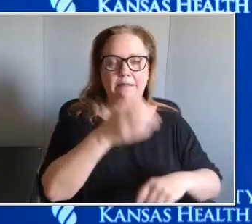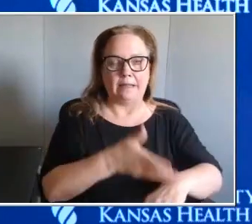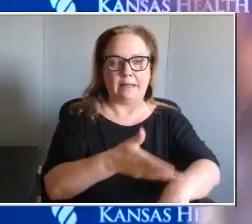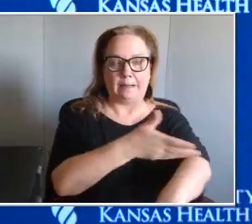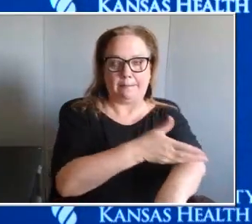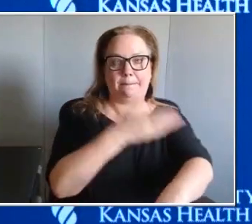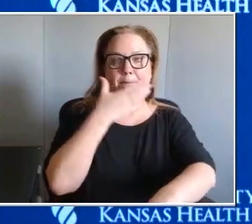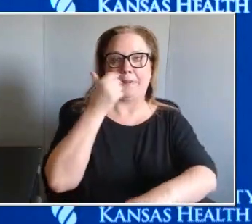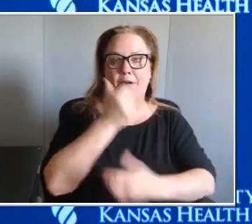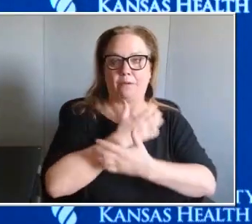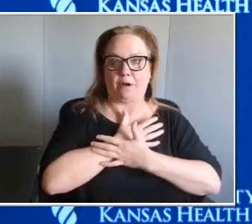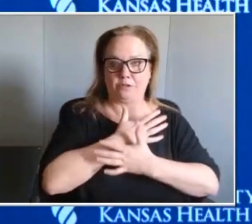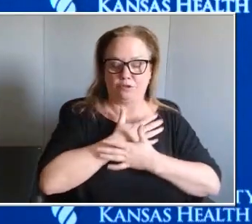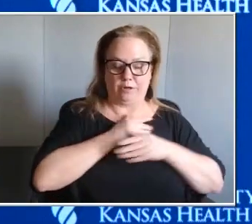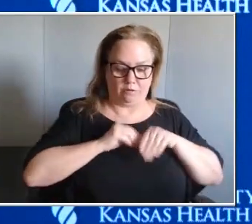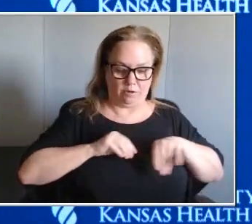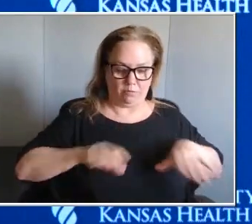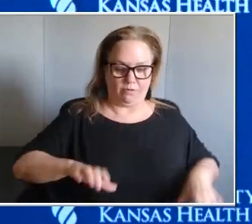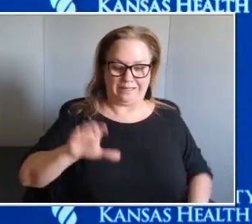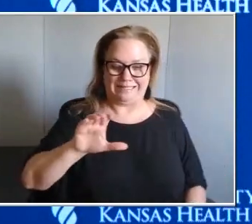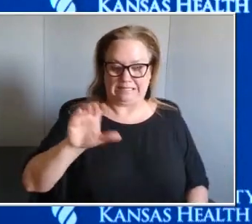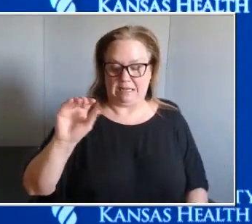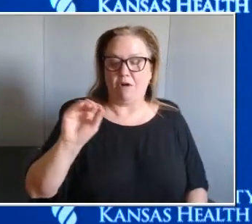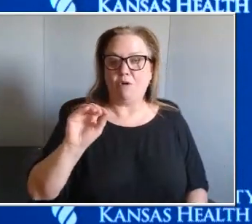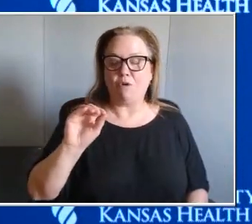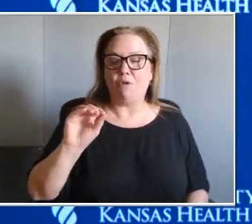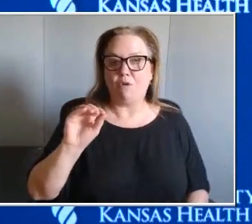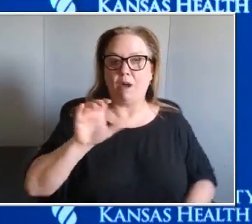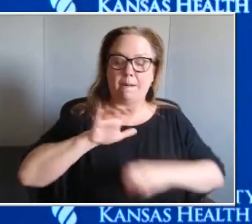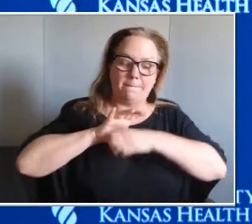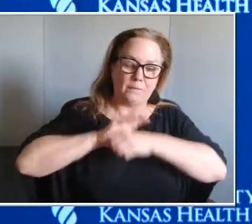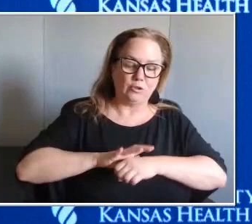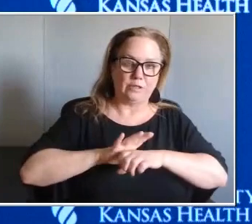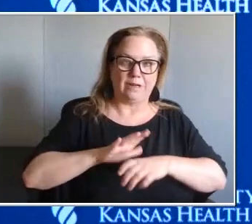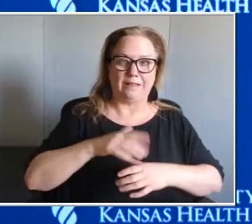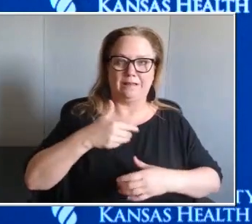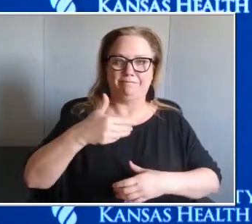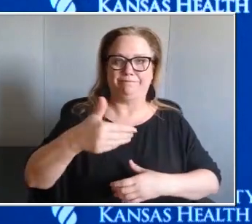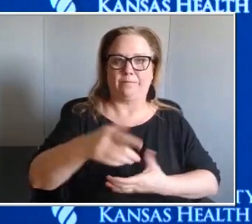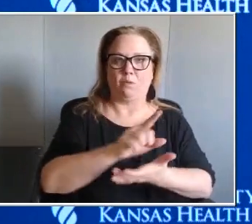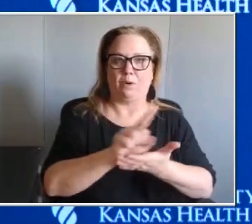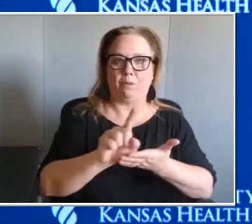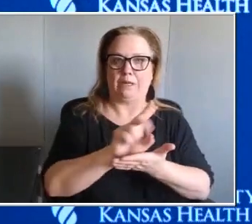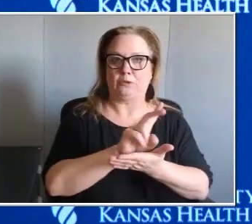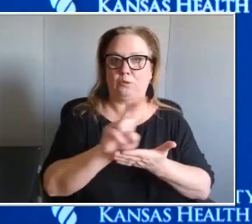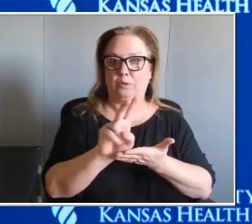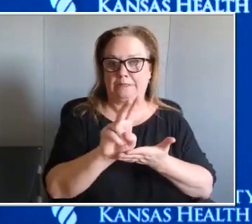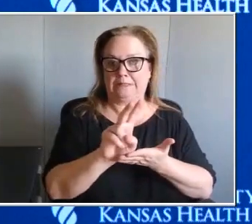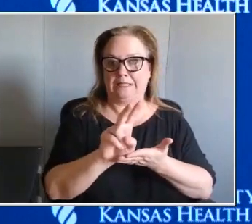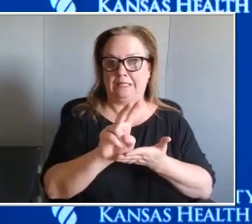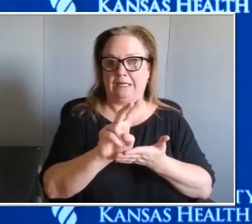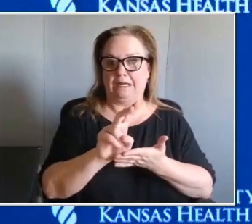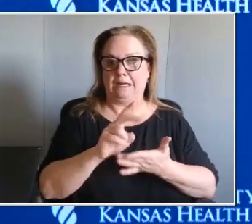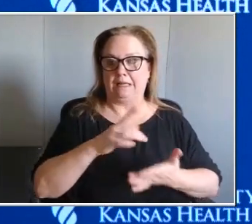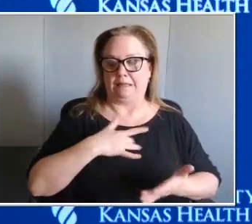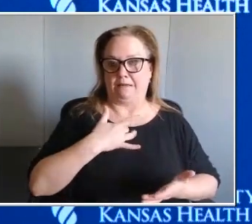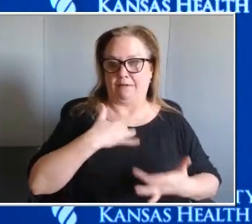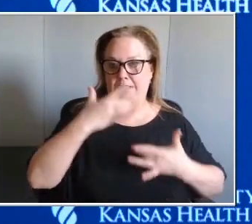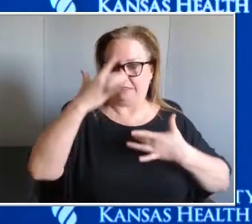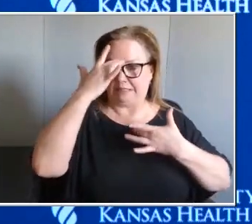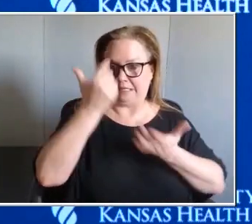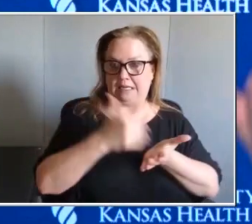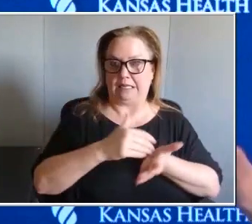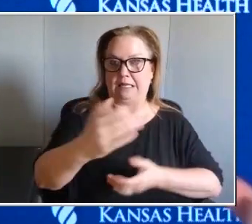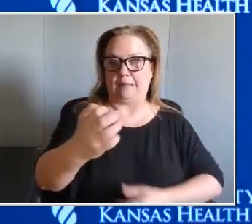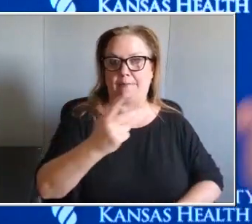They'll get better with removal from the source of the carbon monoxide. And then over maybe the next week or so, they start to feel the symptoms again, and they come back,